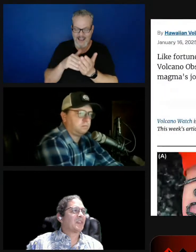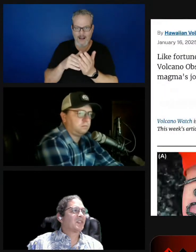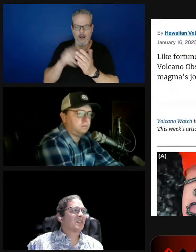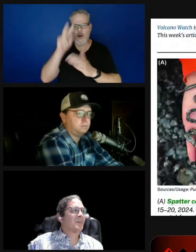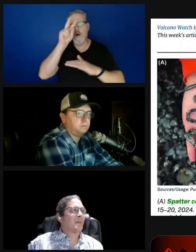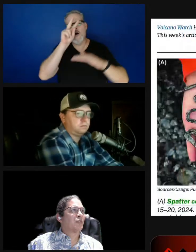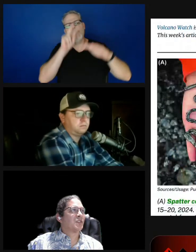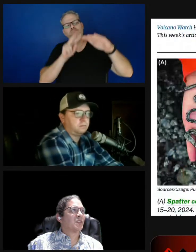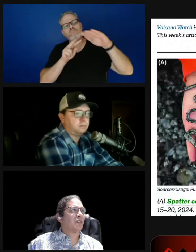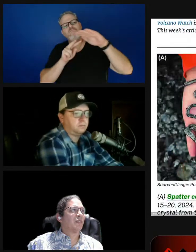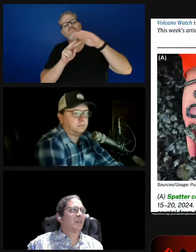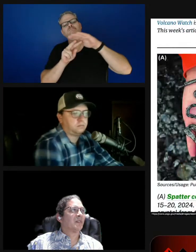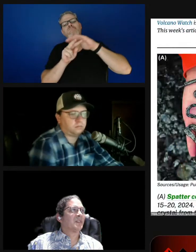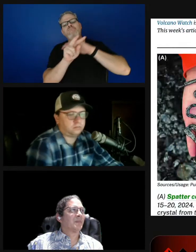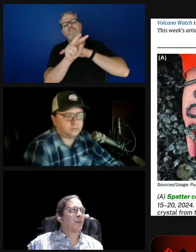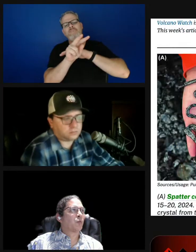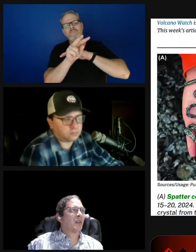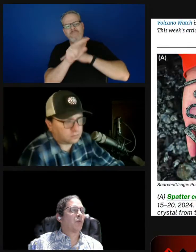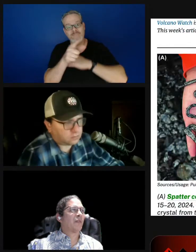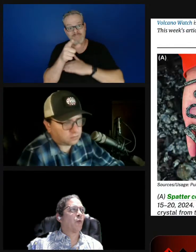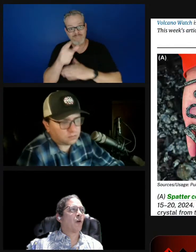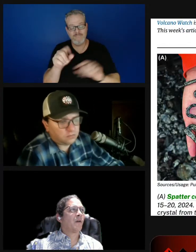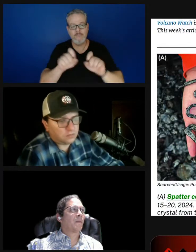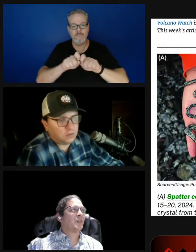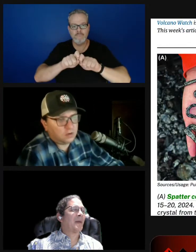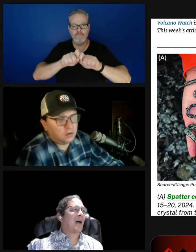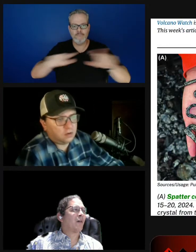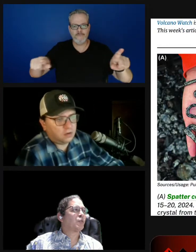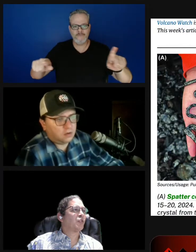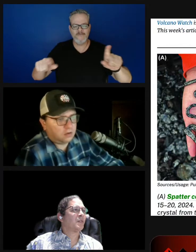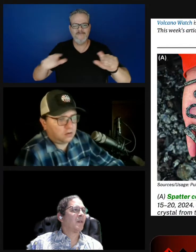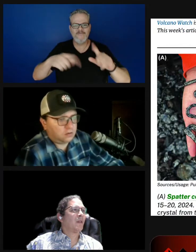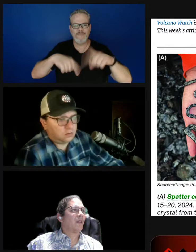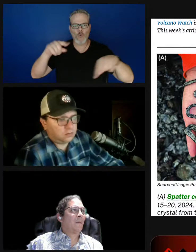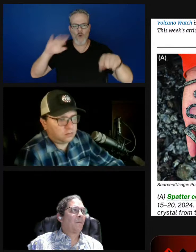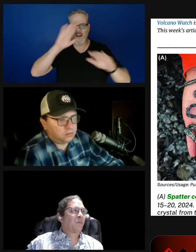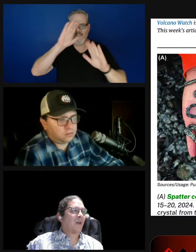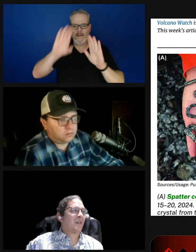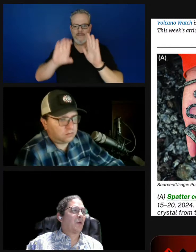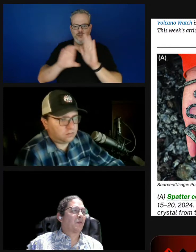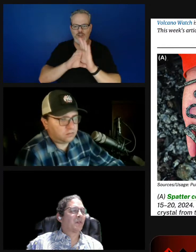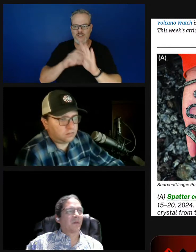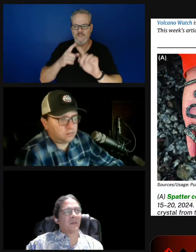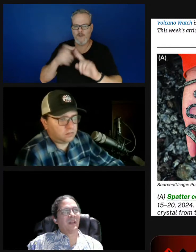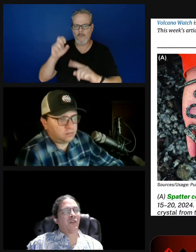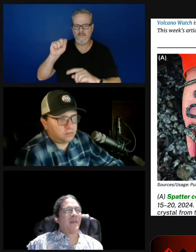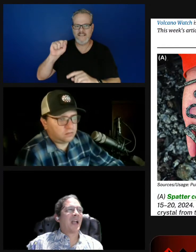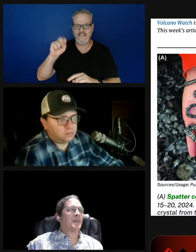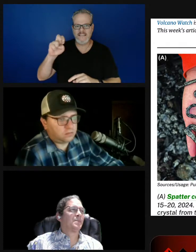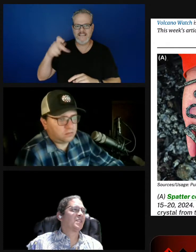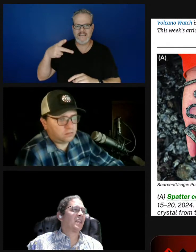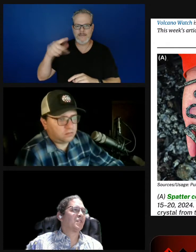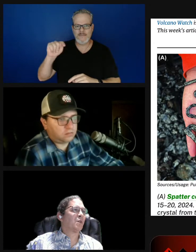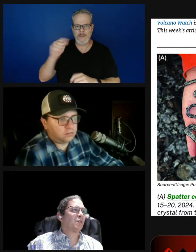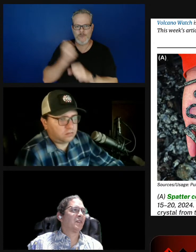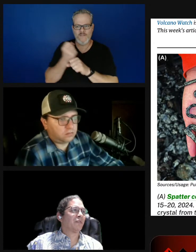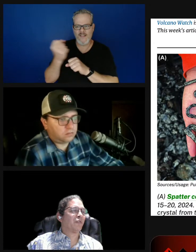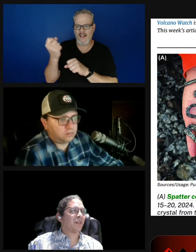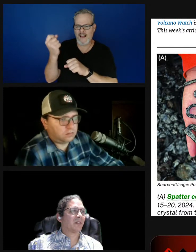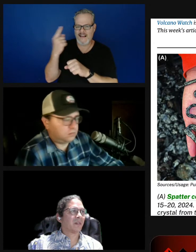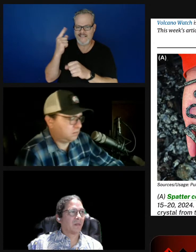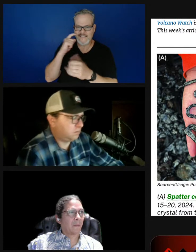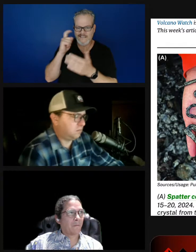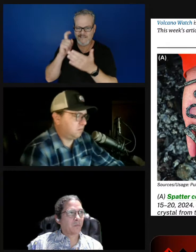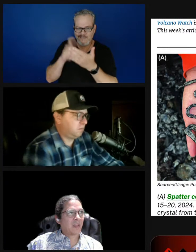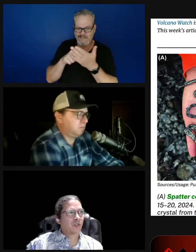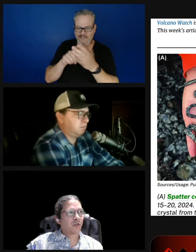they release some images of the September 2024 Nepal eruption, how they note different magmas mixing result in